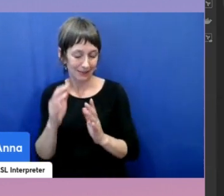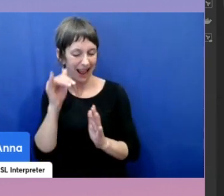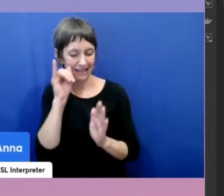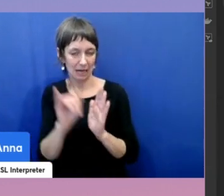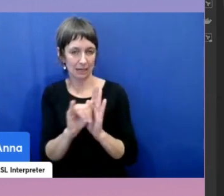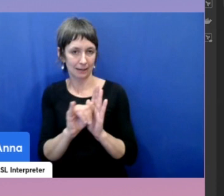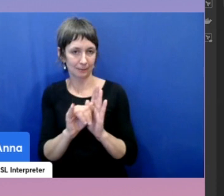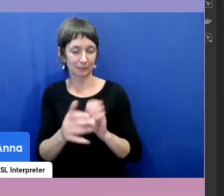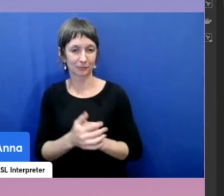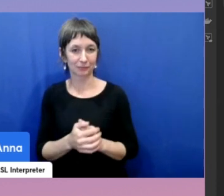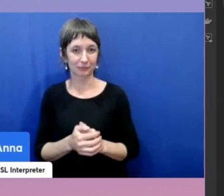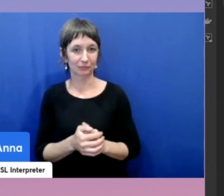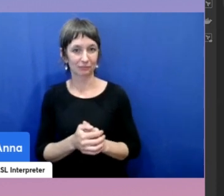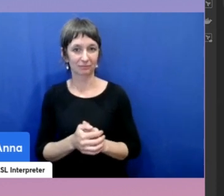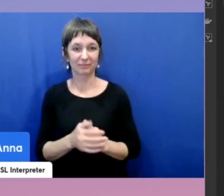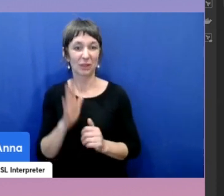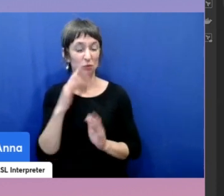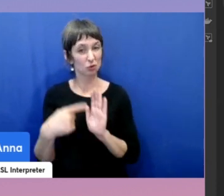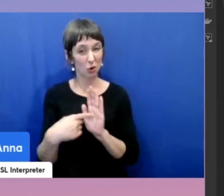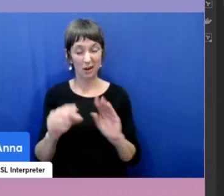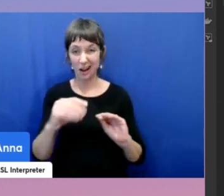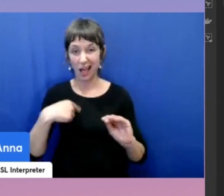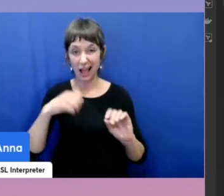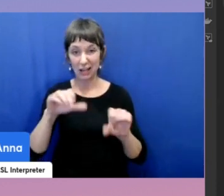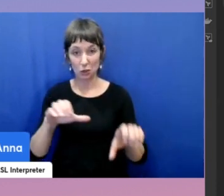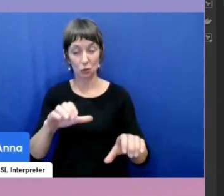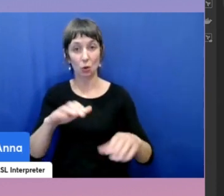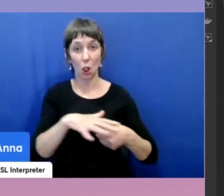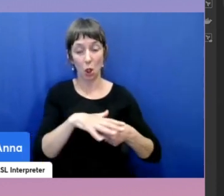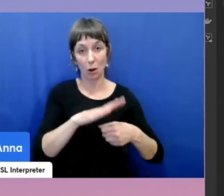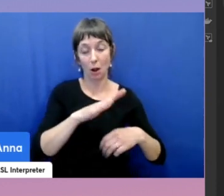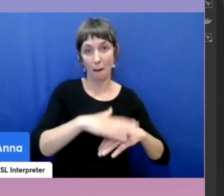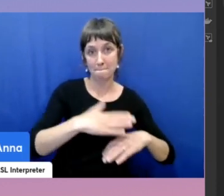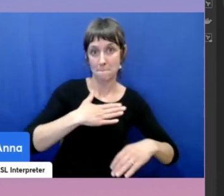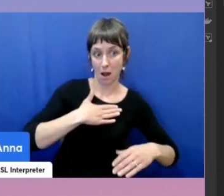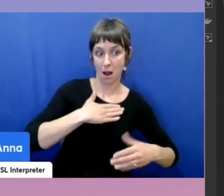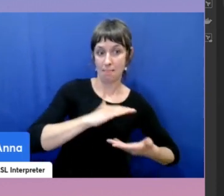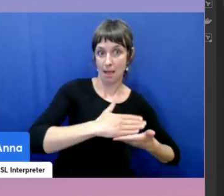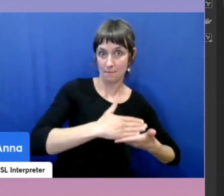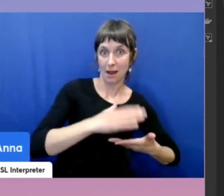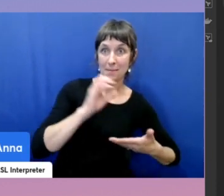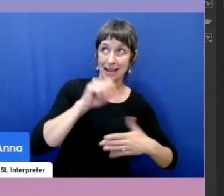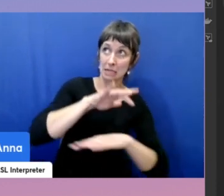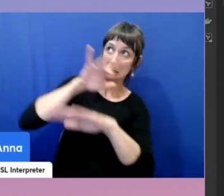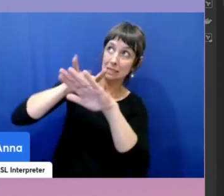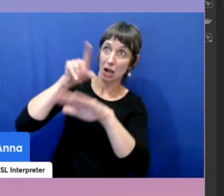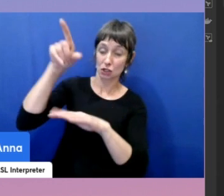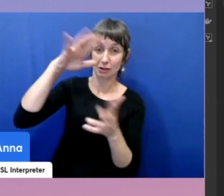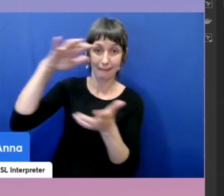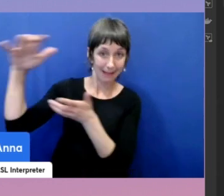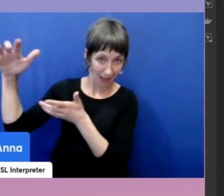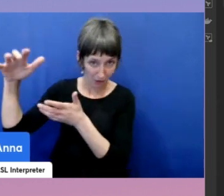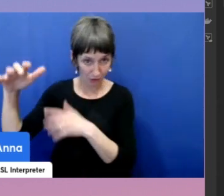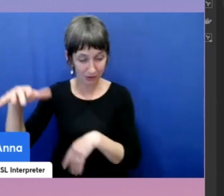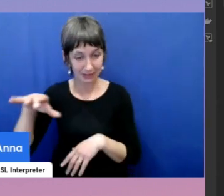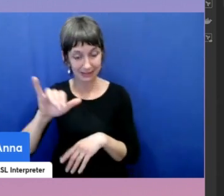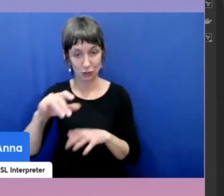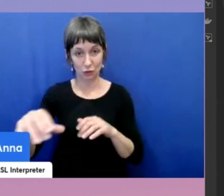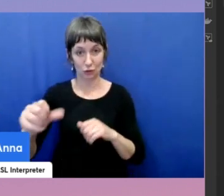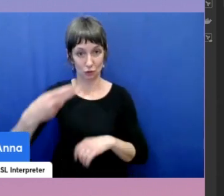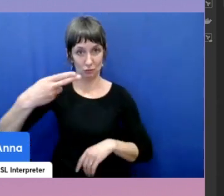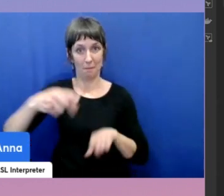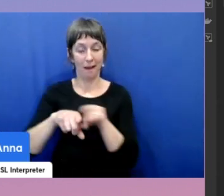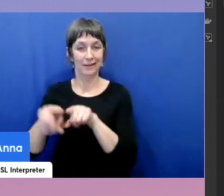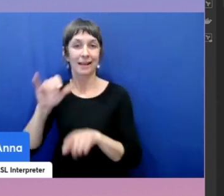just to show that nothing that I can do locally on my laptop can touch the cloud. And obviously that's come back as an error to say that I'm not able to do